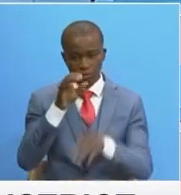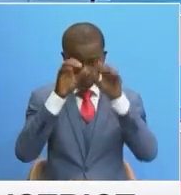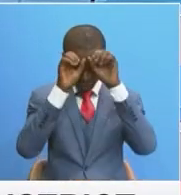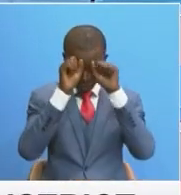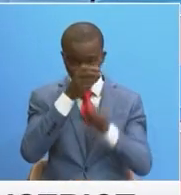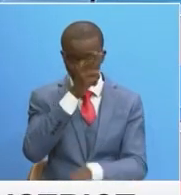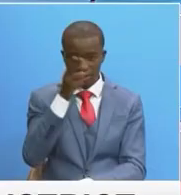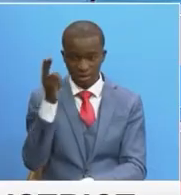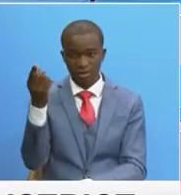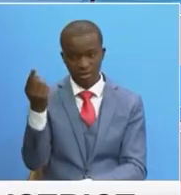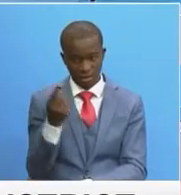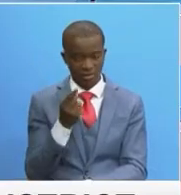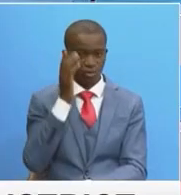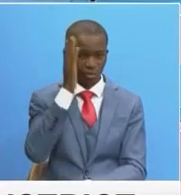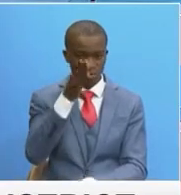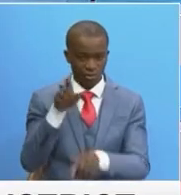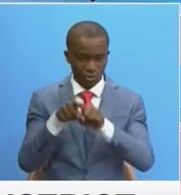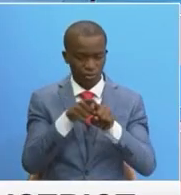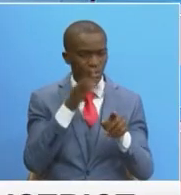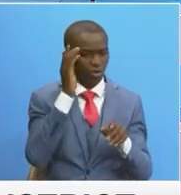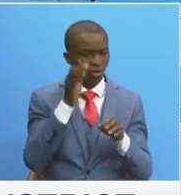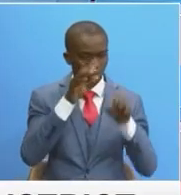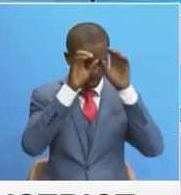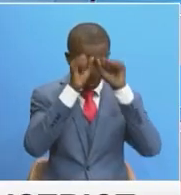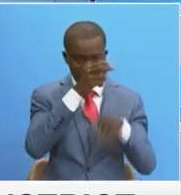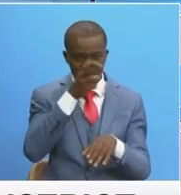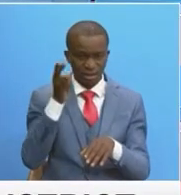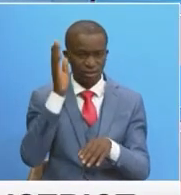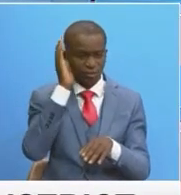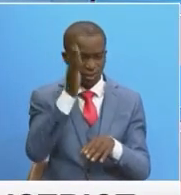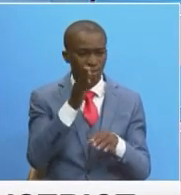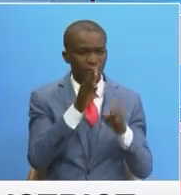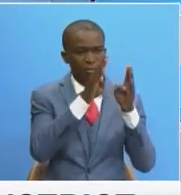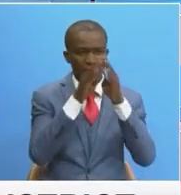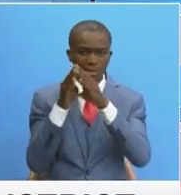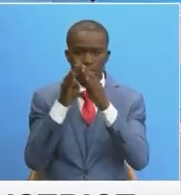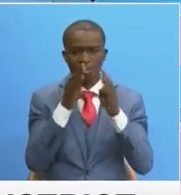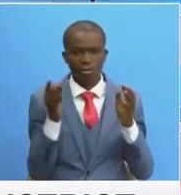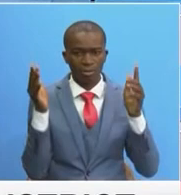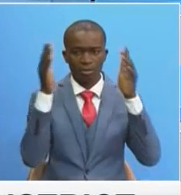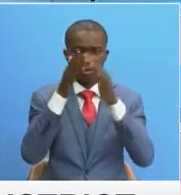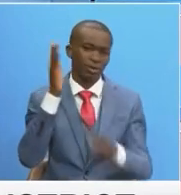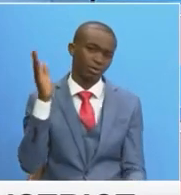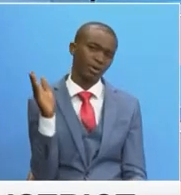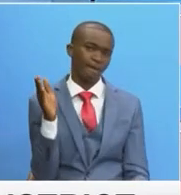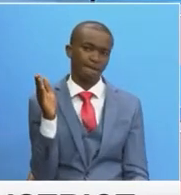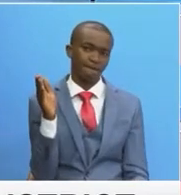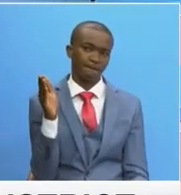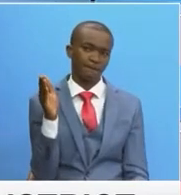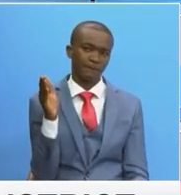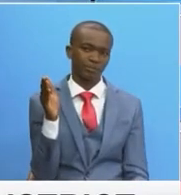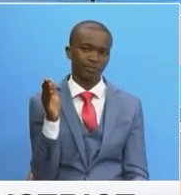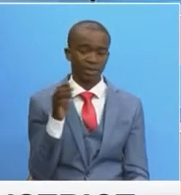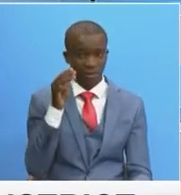public meetings in Lukulu and Mitete districts during his visit. Mr. Mbangweta, who is in Lukulu